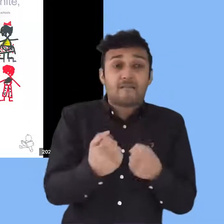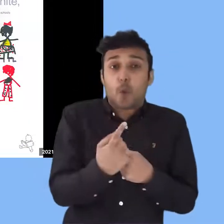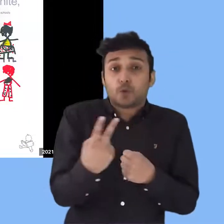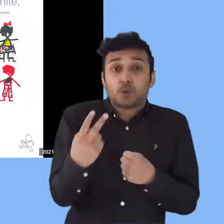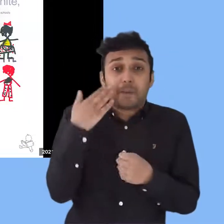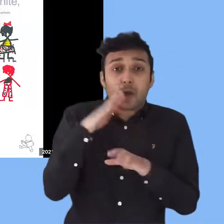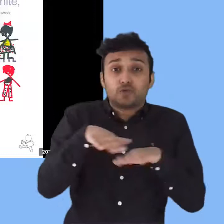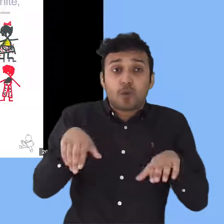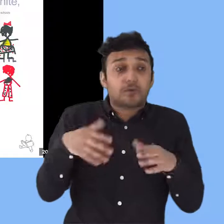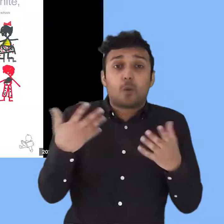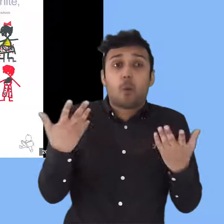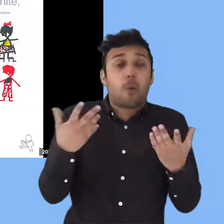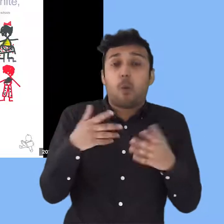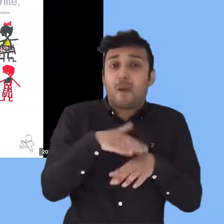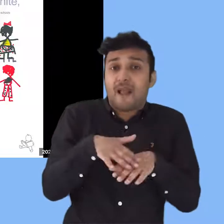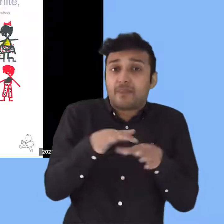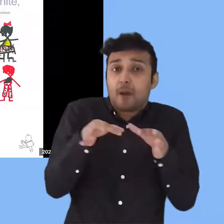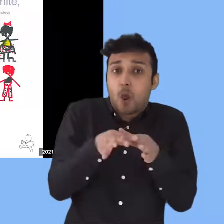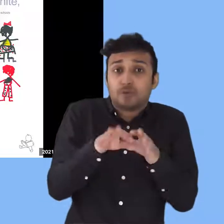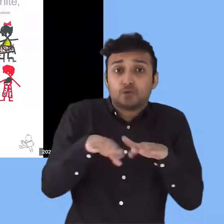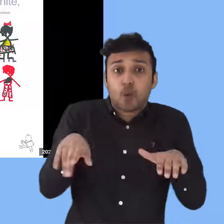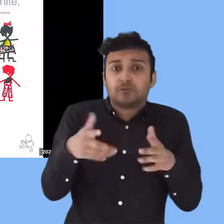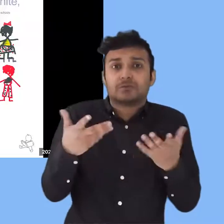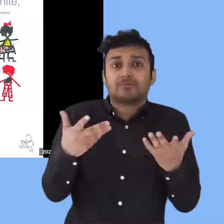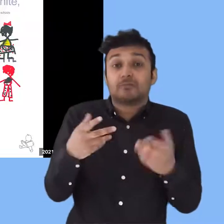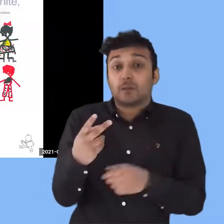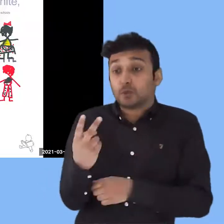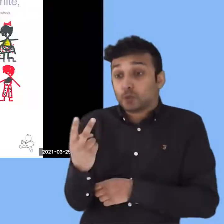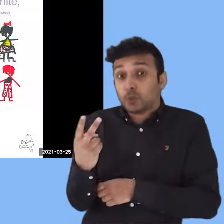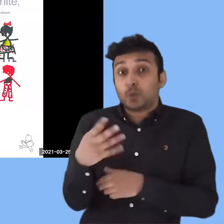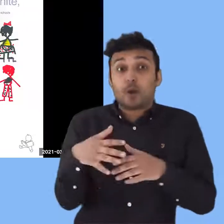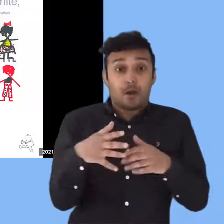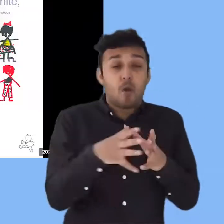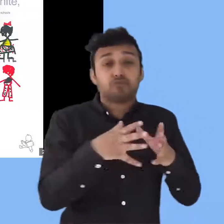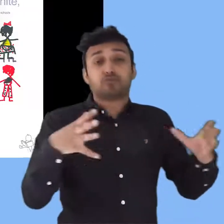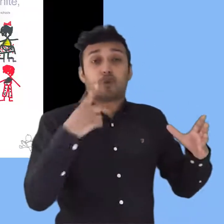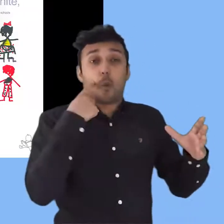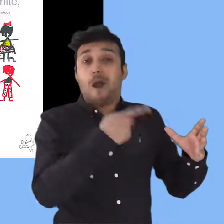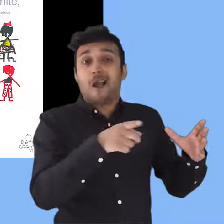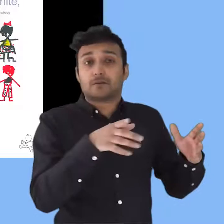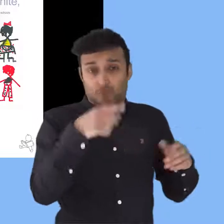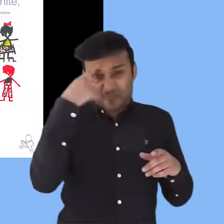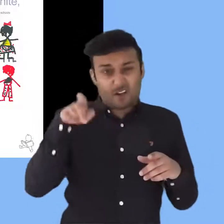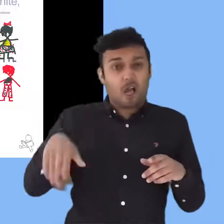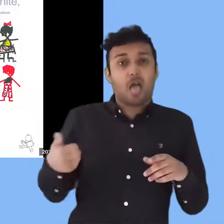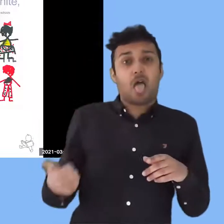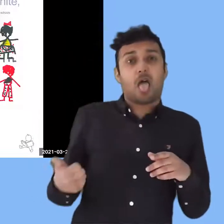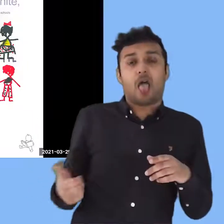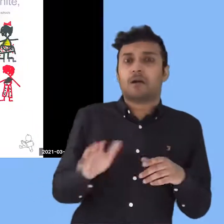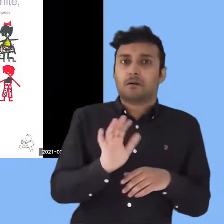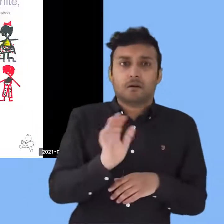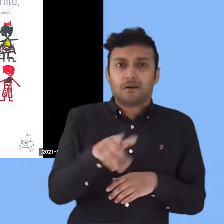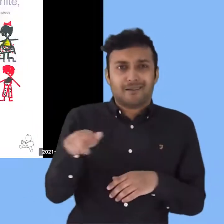minoritized children in your setting, their experiences are no less significant than those children who are in more